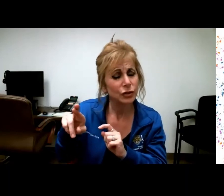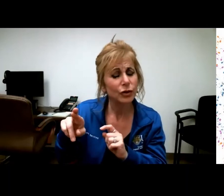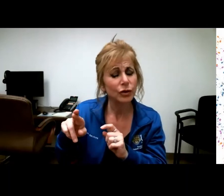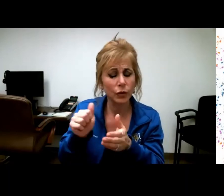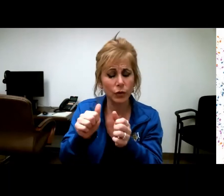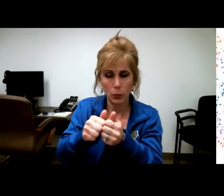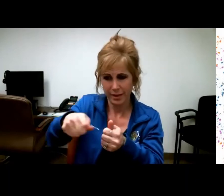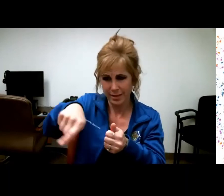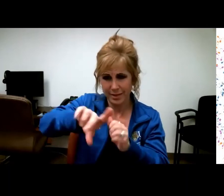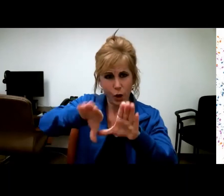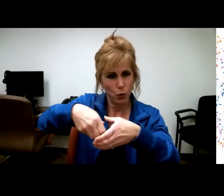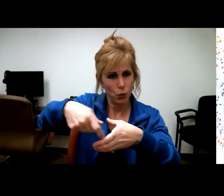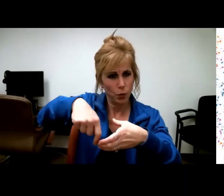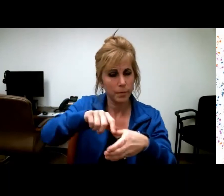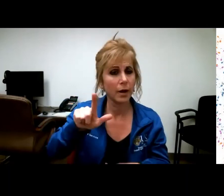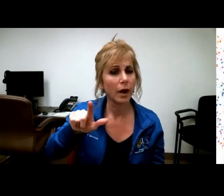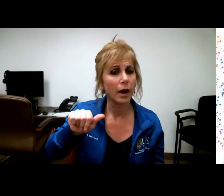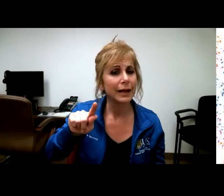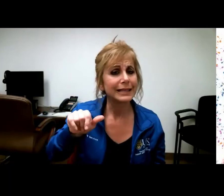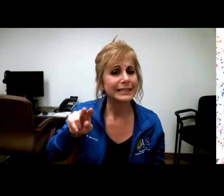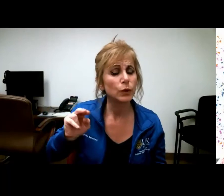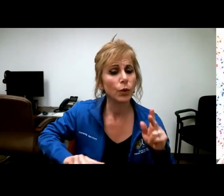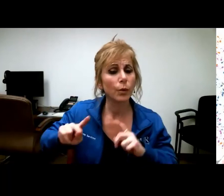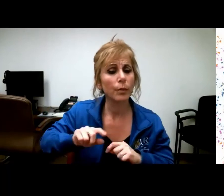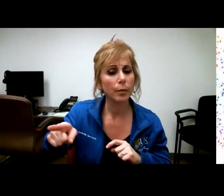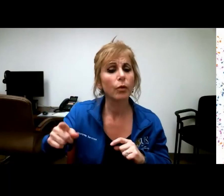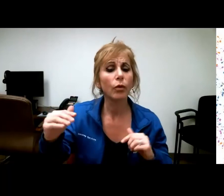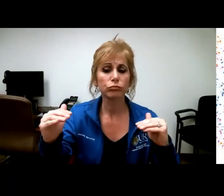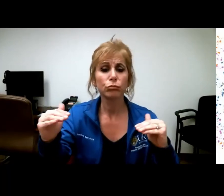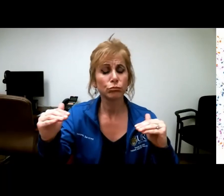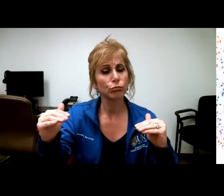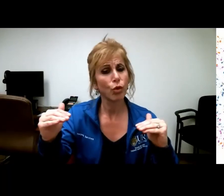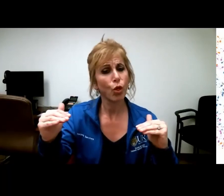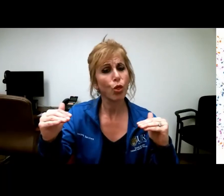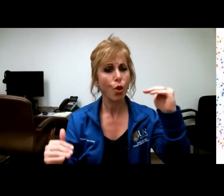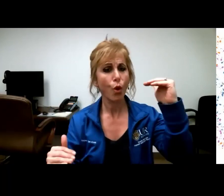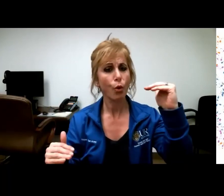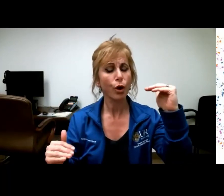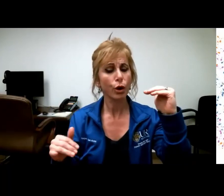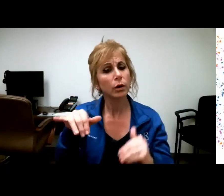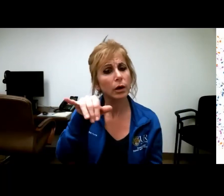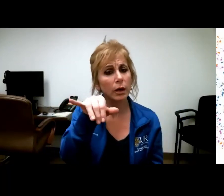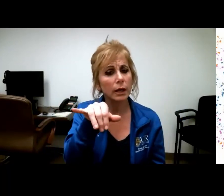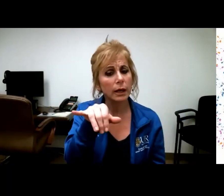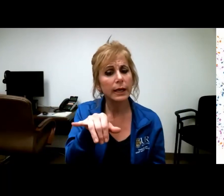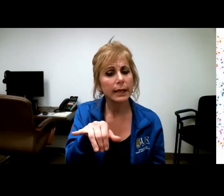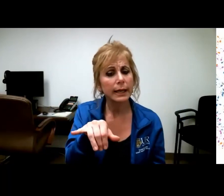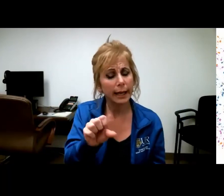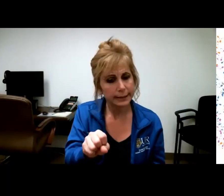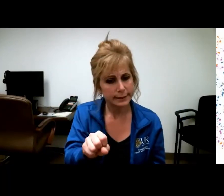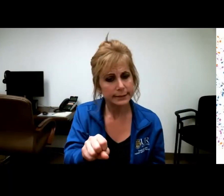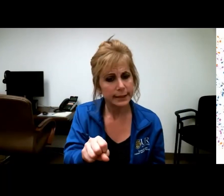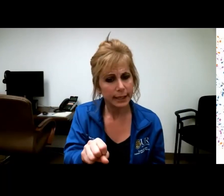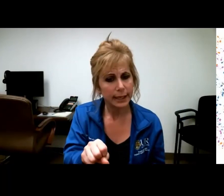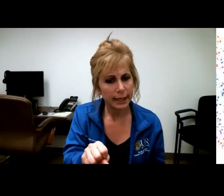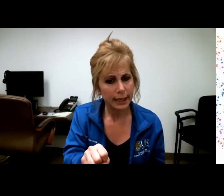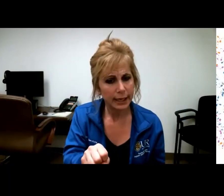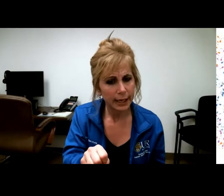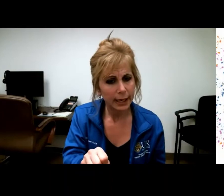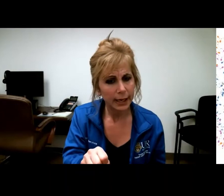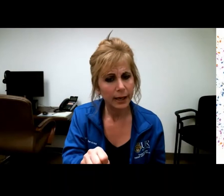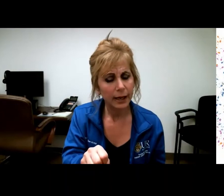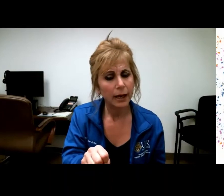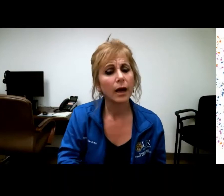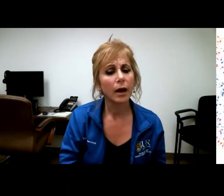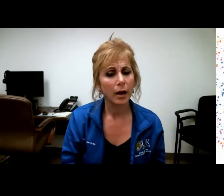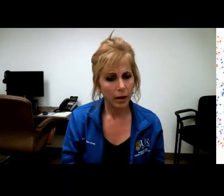and the years of potential life loss too, that potential life loss, years of potential life